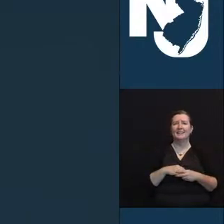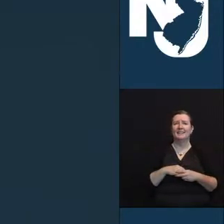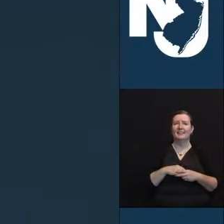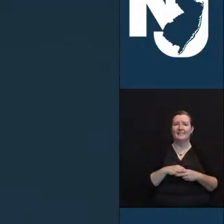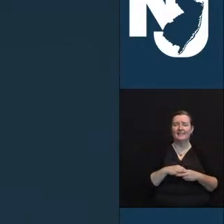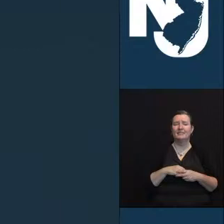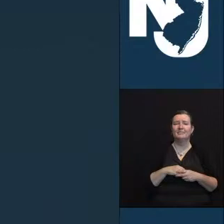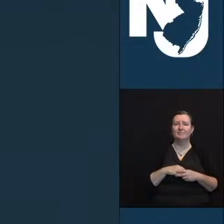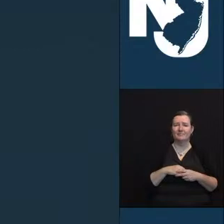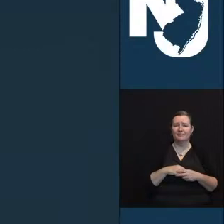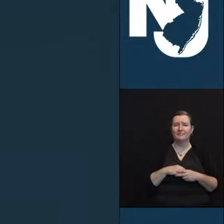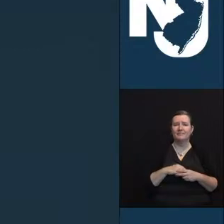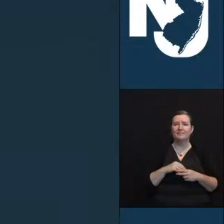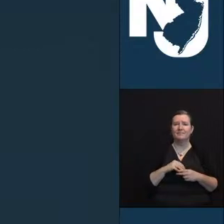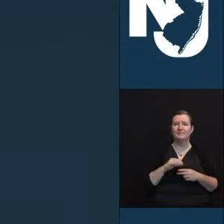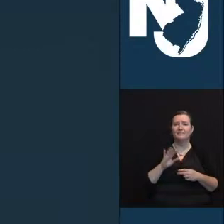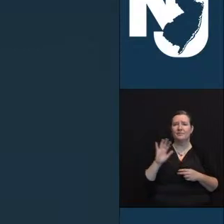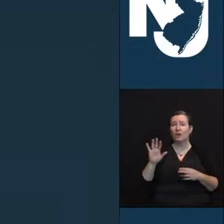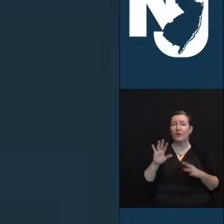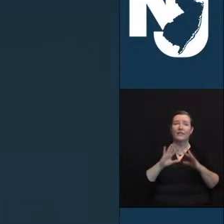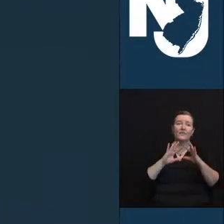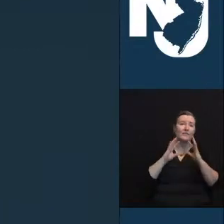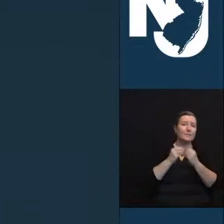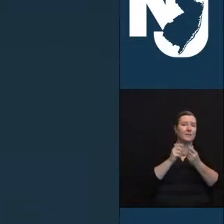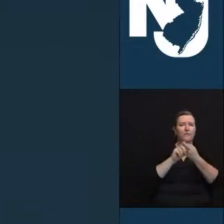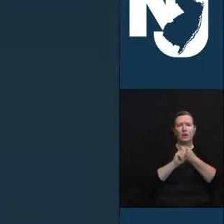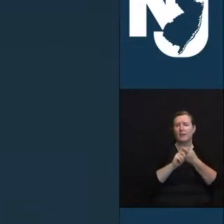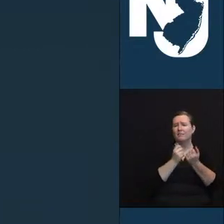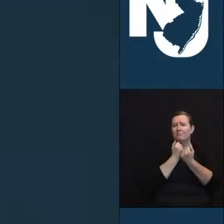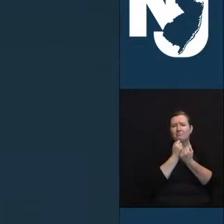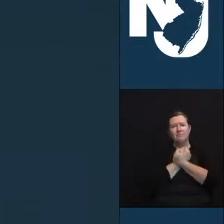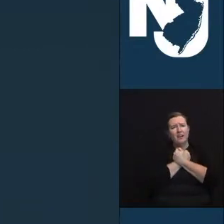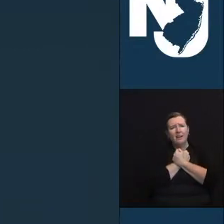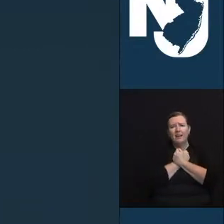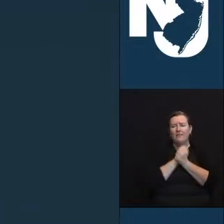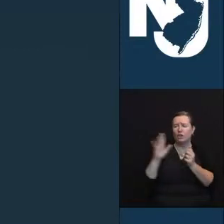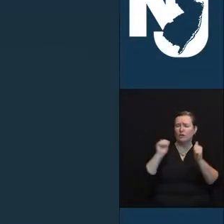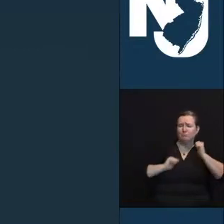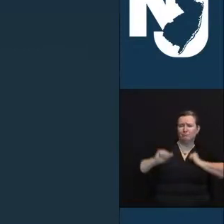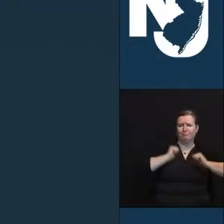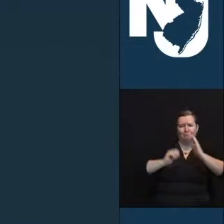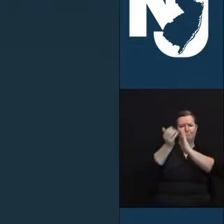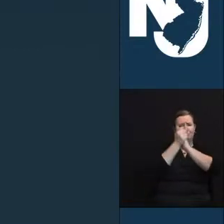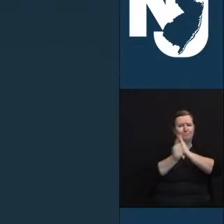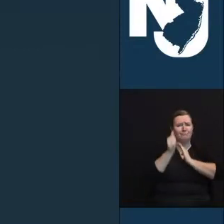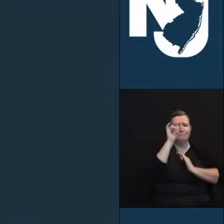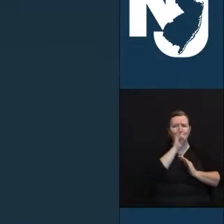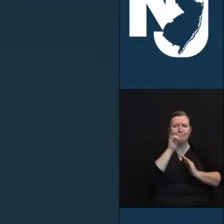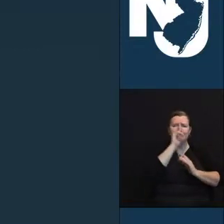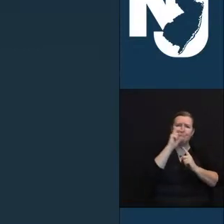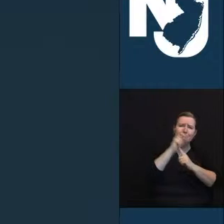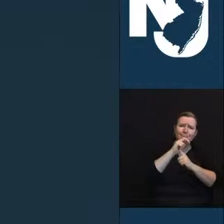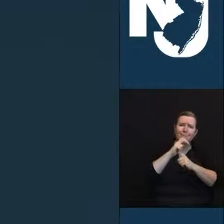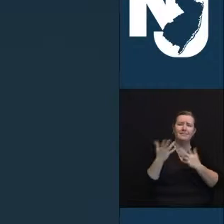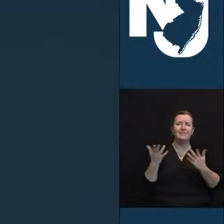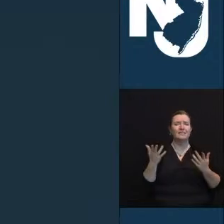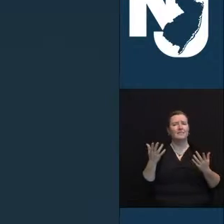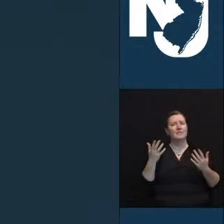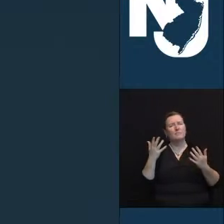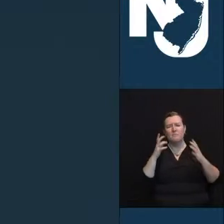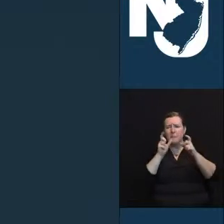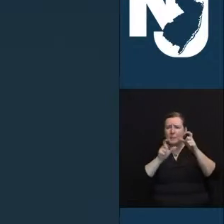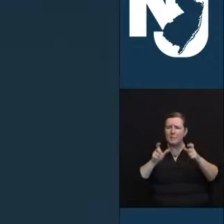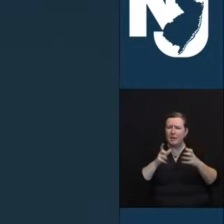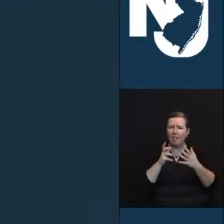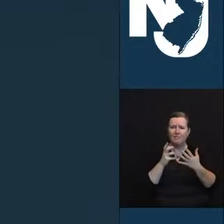well entertained, her warmth and generosity ensured they were always welcomed and well fed.